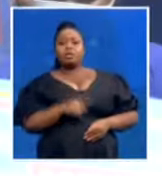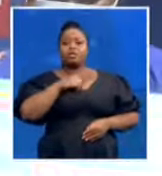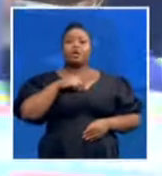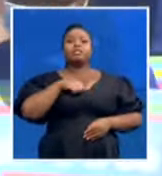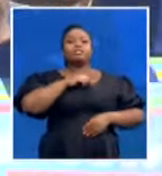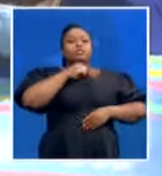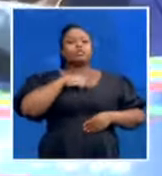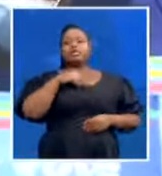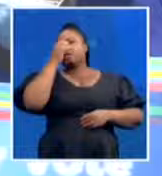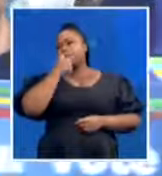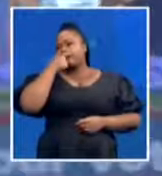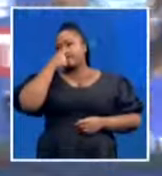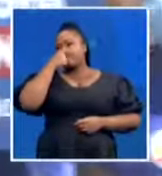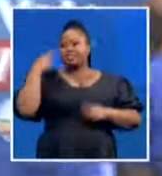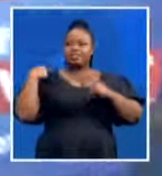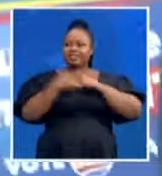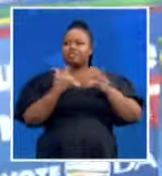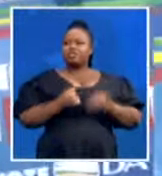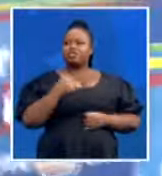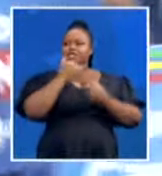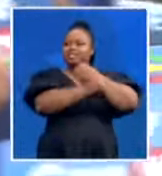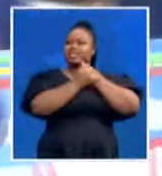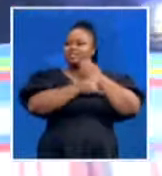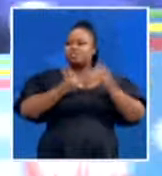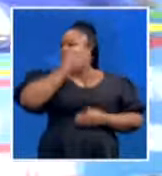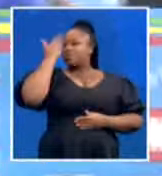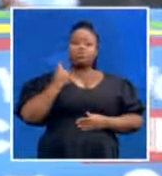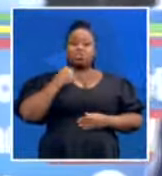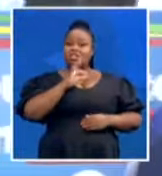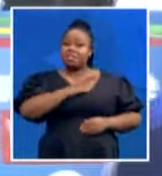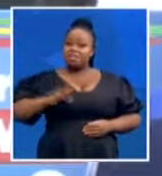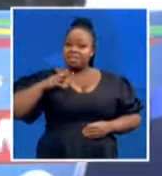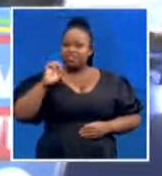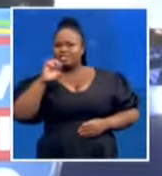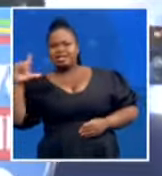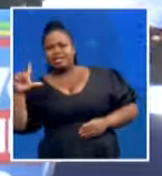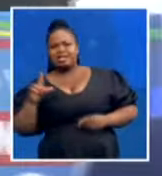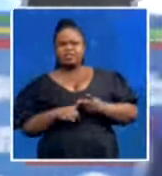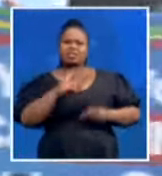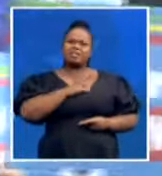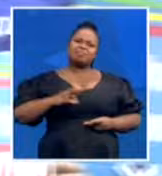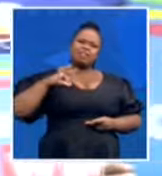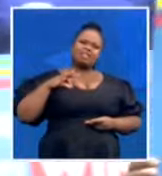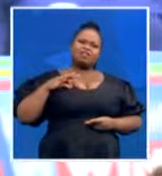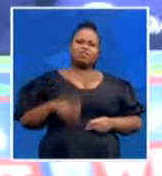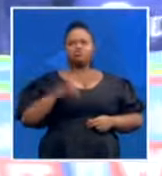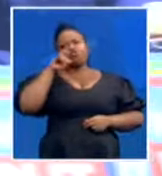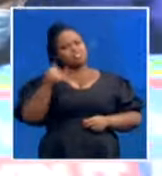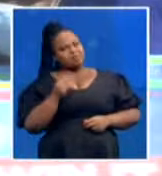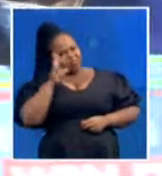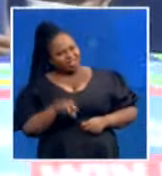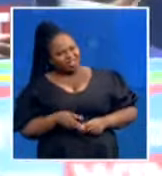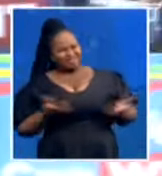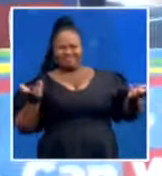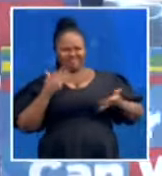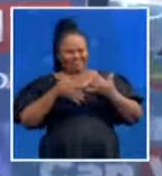don't know, is he going to be the mayor of East London? Is he going to be the mayor of Johannesburg? What is happening? Why is there only